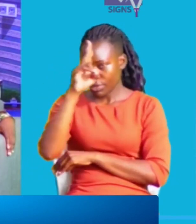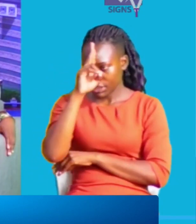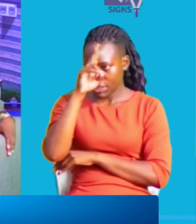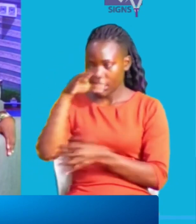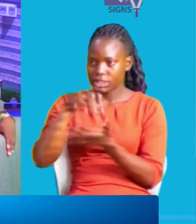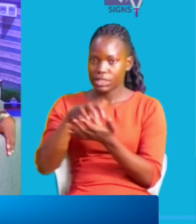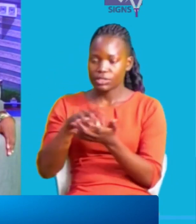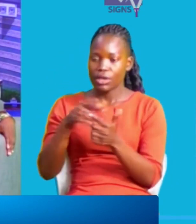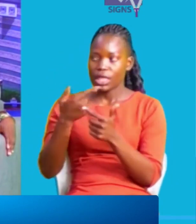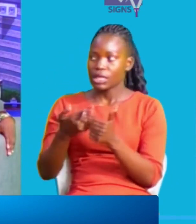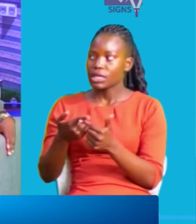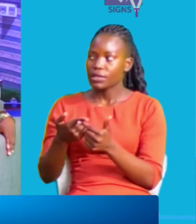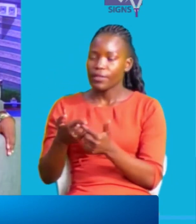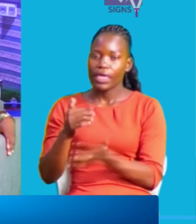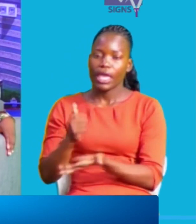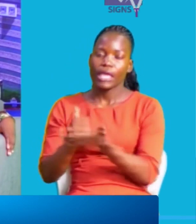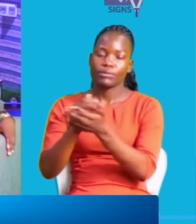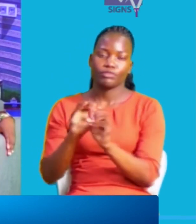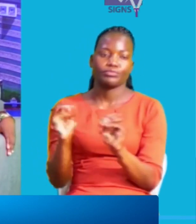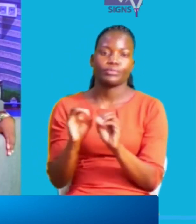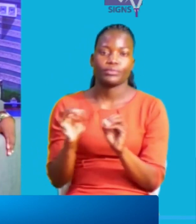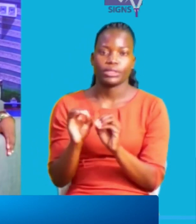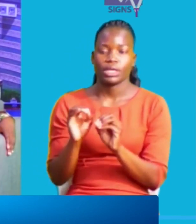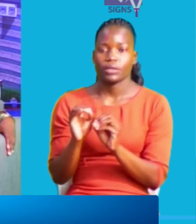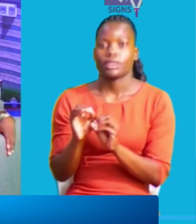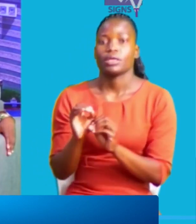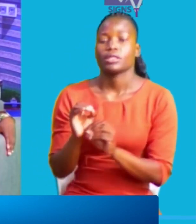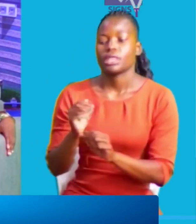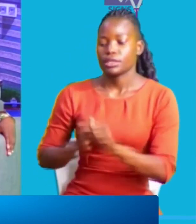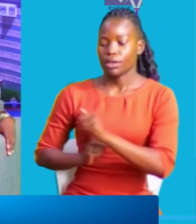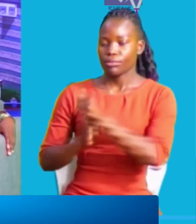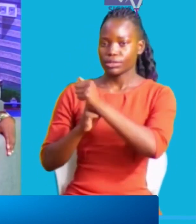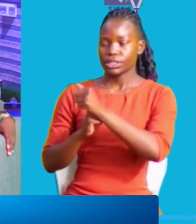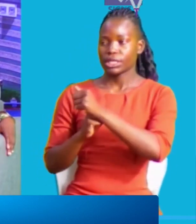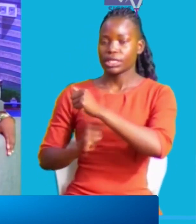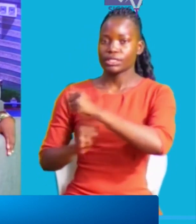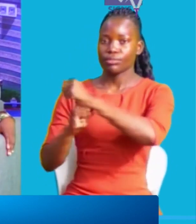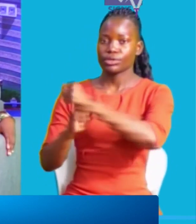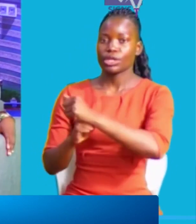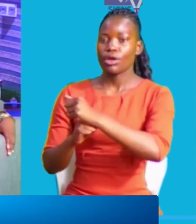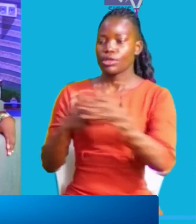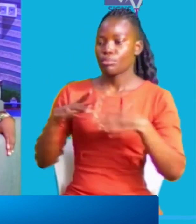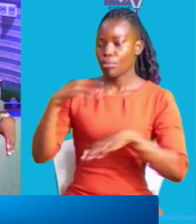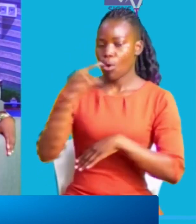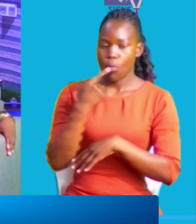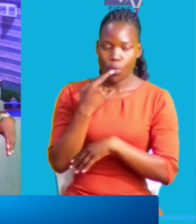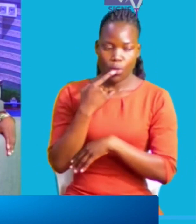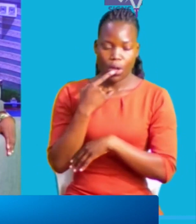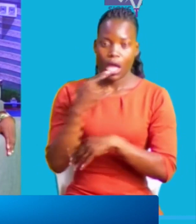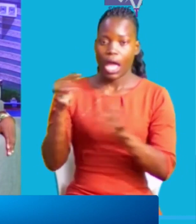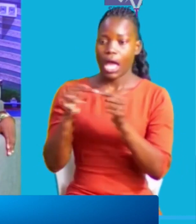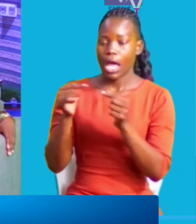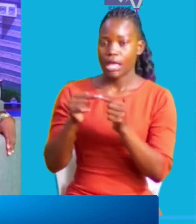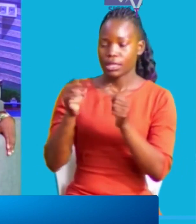and they are not really heard. They sided, as it is put, they sided with the perpetrator who perpetrated a case